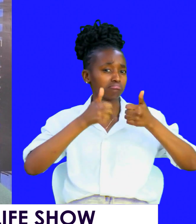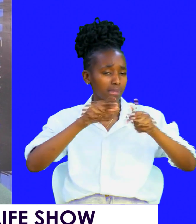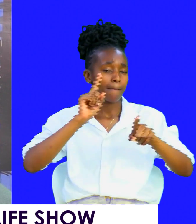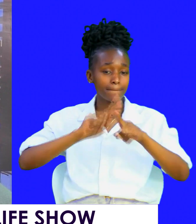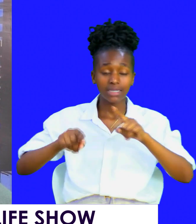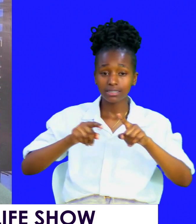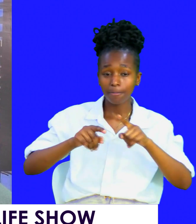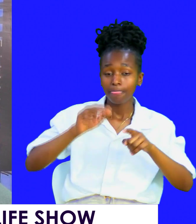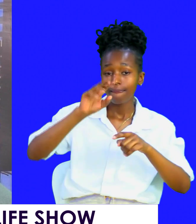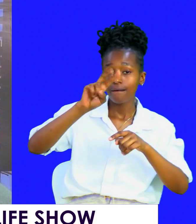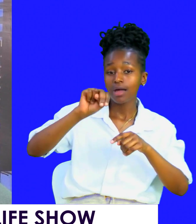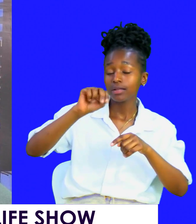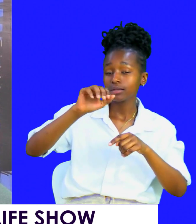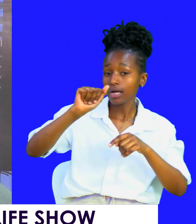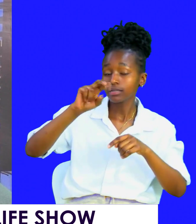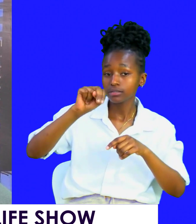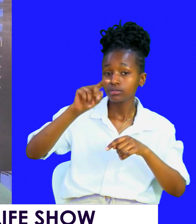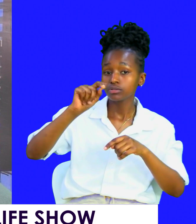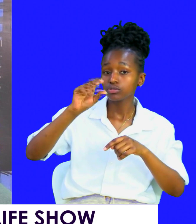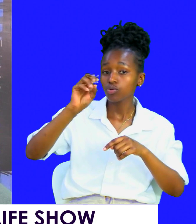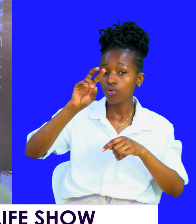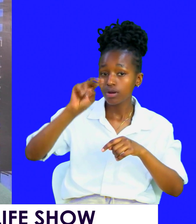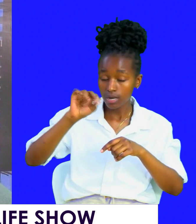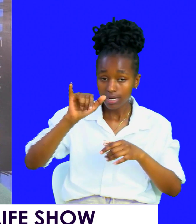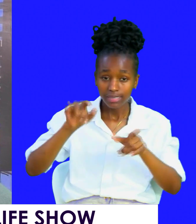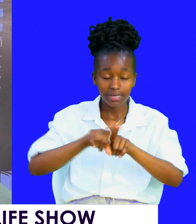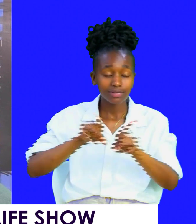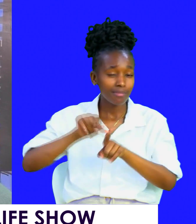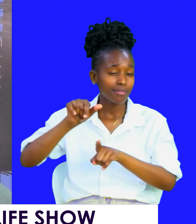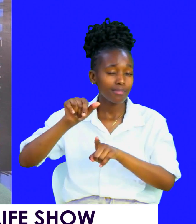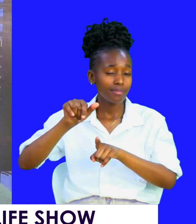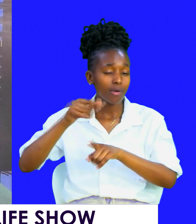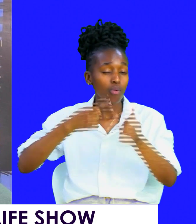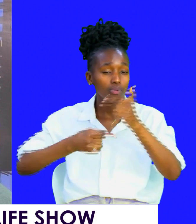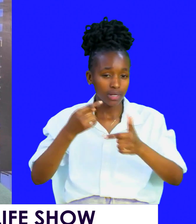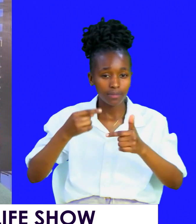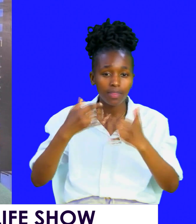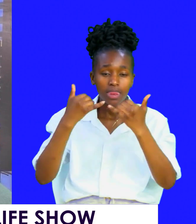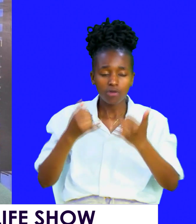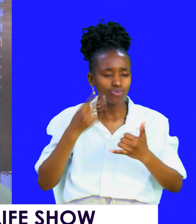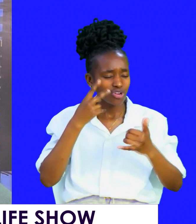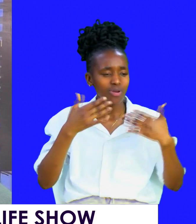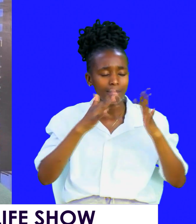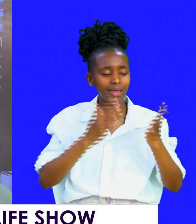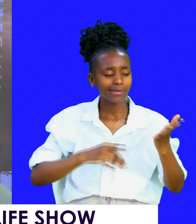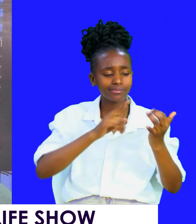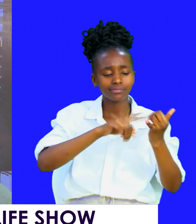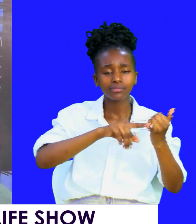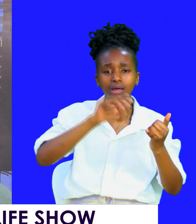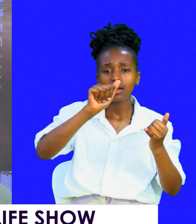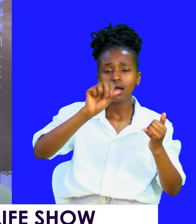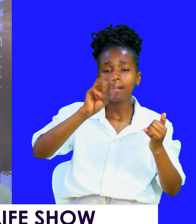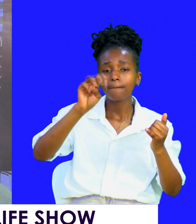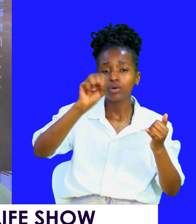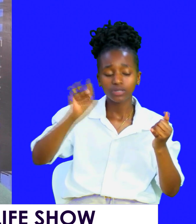Anthony and the likes of Aldrin, Kibet, and Amos, by the way. All that, I know many of the people in